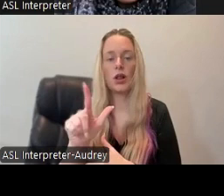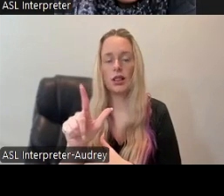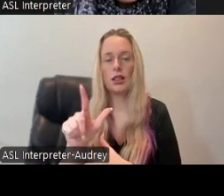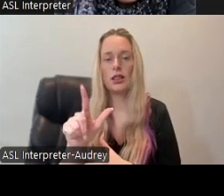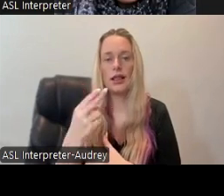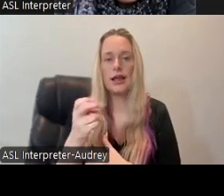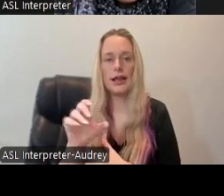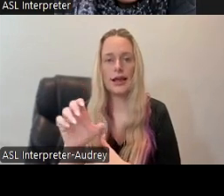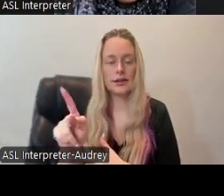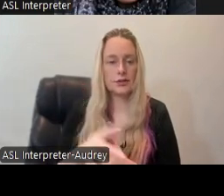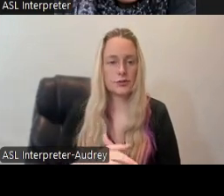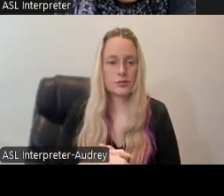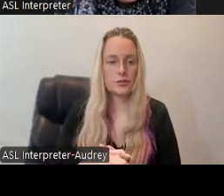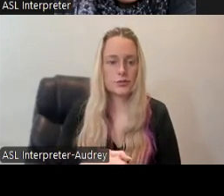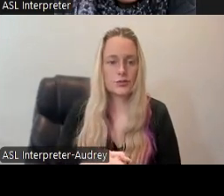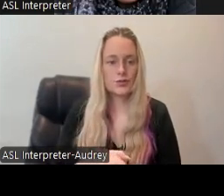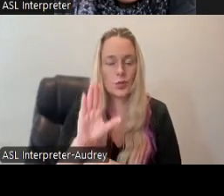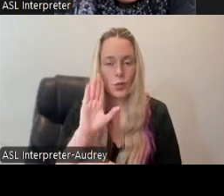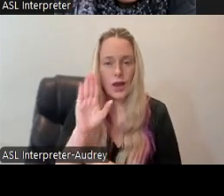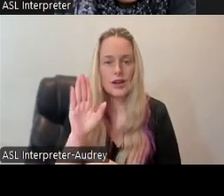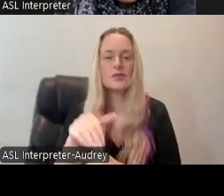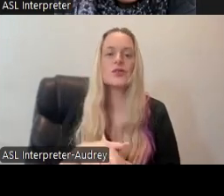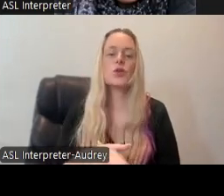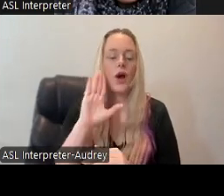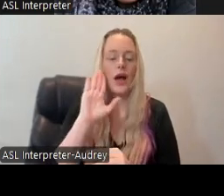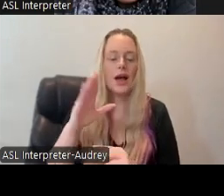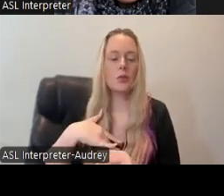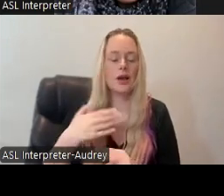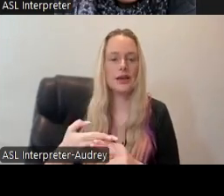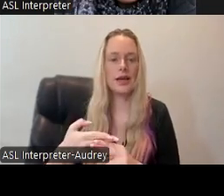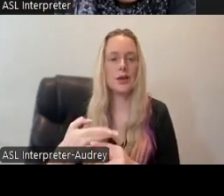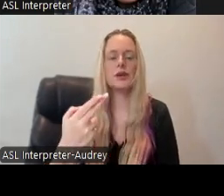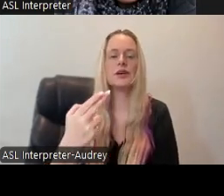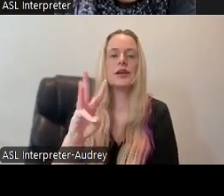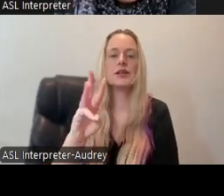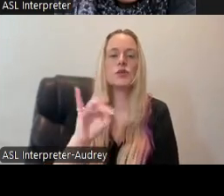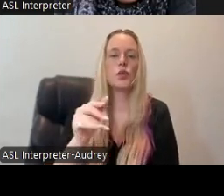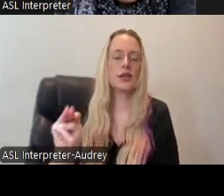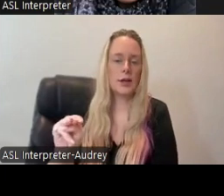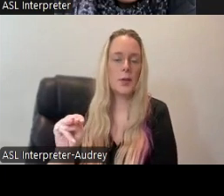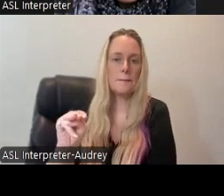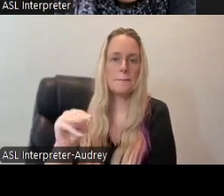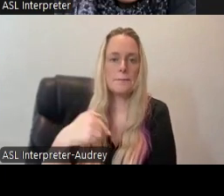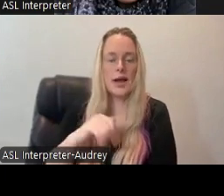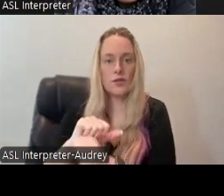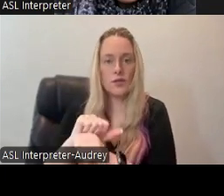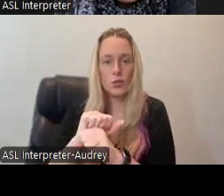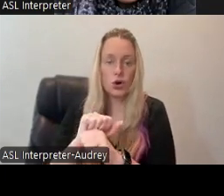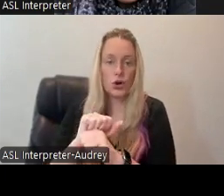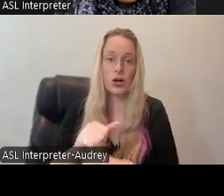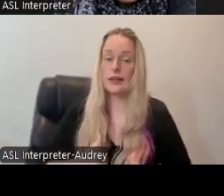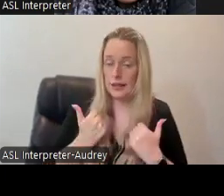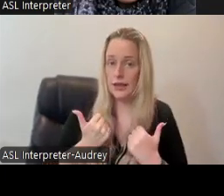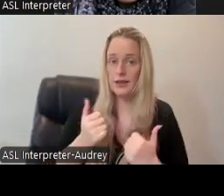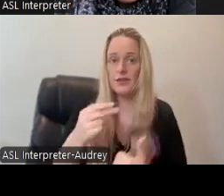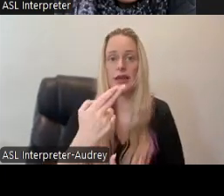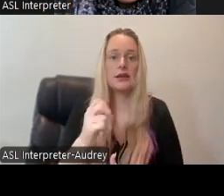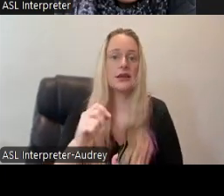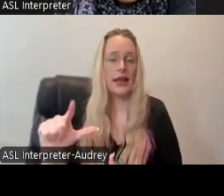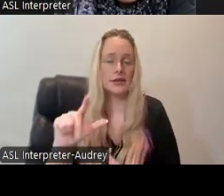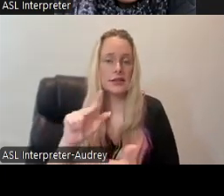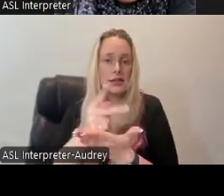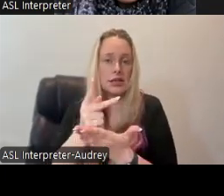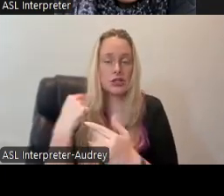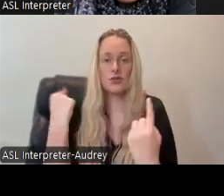Hi. We hear you. Hi. Yeah, my name is William Heck. I've lived and worked in Hell's Kitchen for over a decade now,